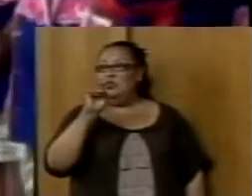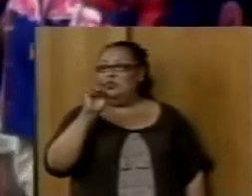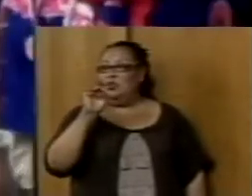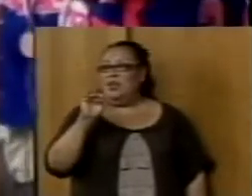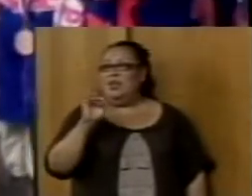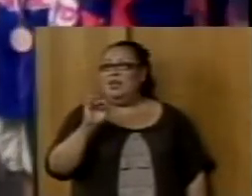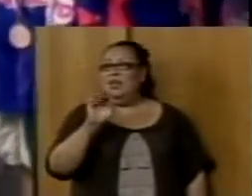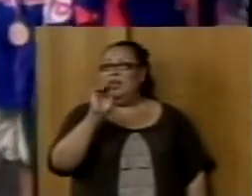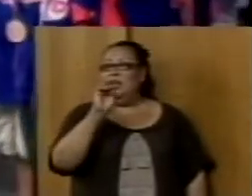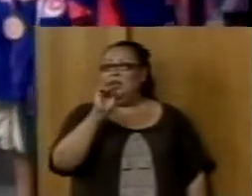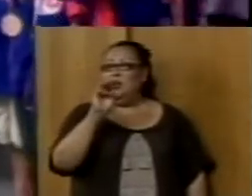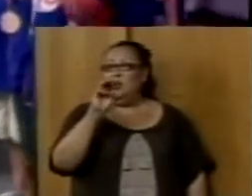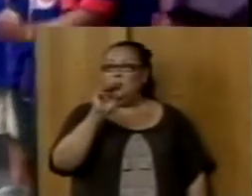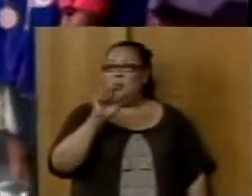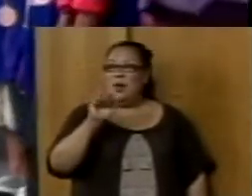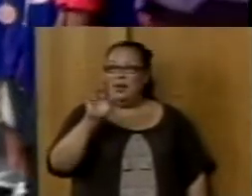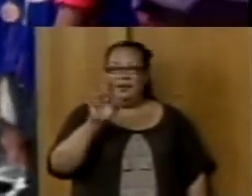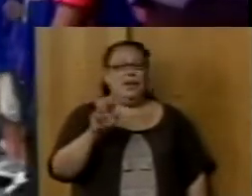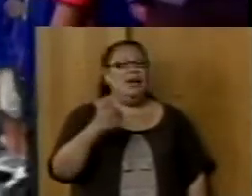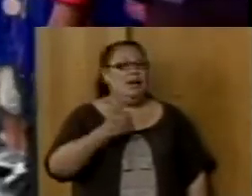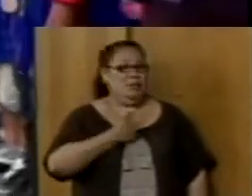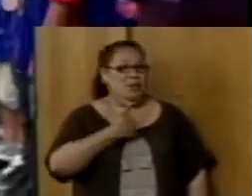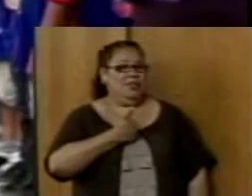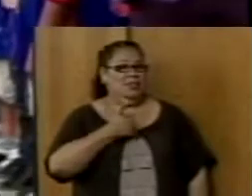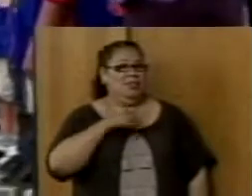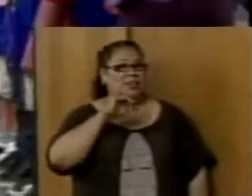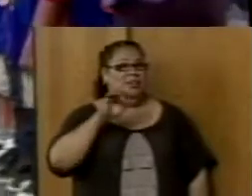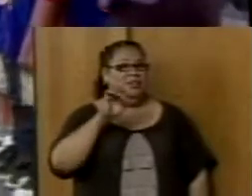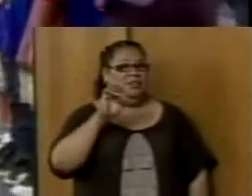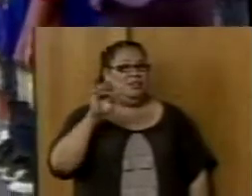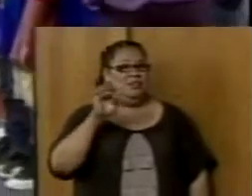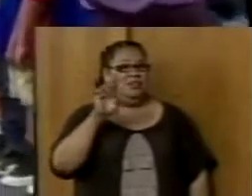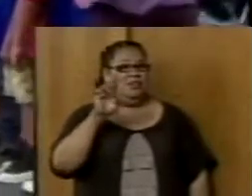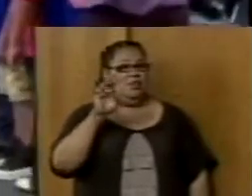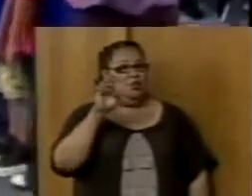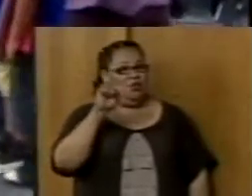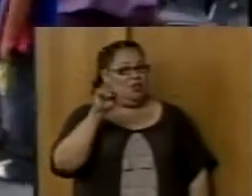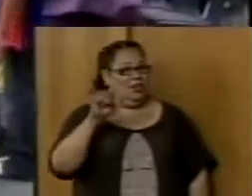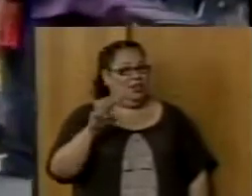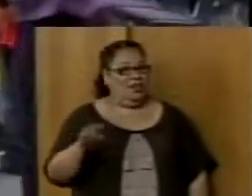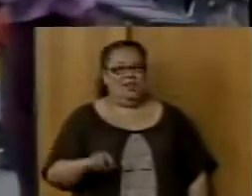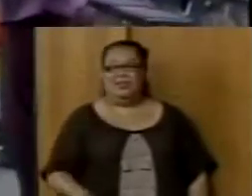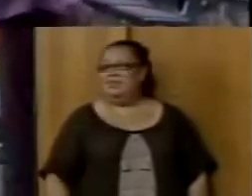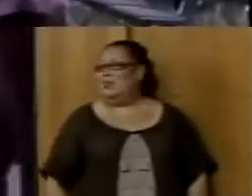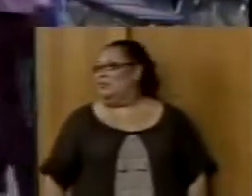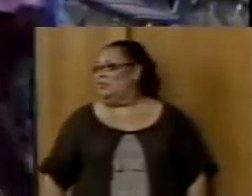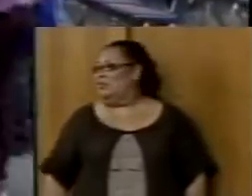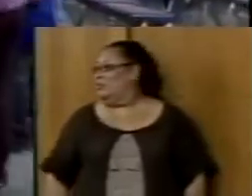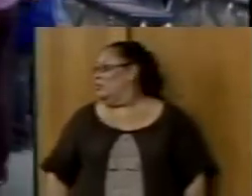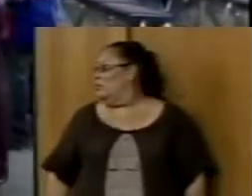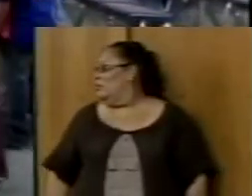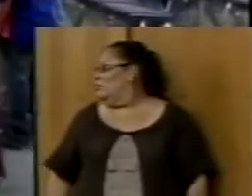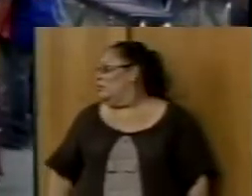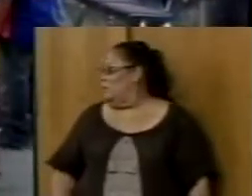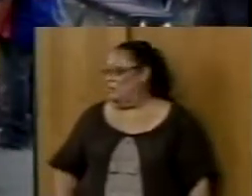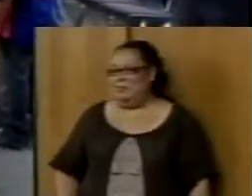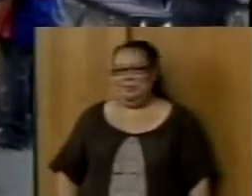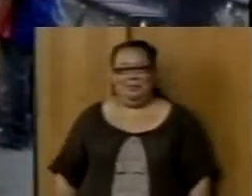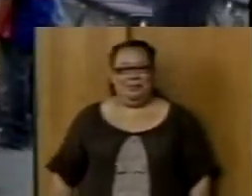Omar Banda and myself, Jesse Rodriguez. Coach, if you go ahead and come up here first,